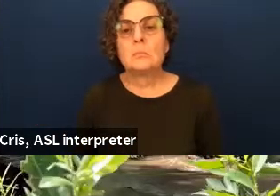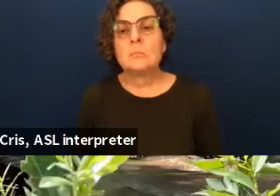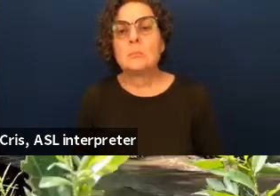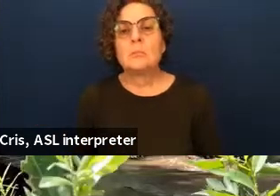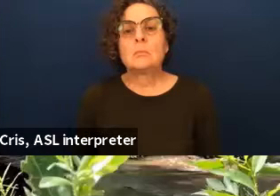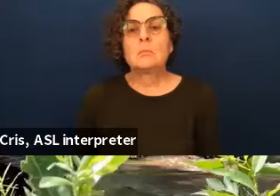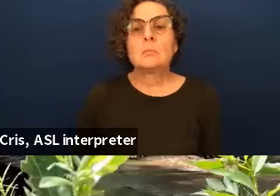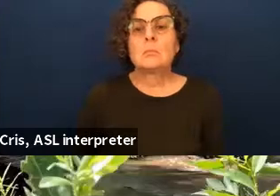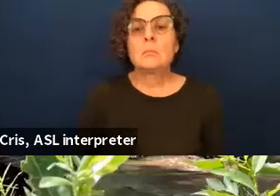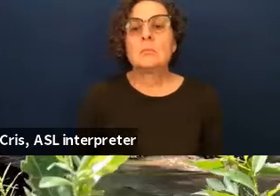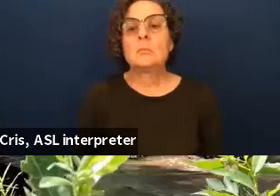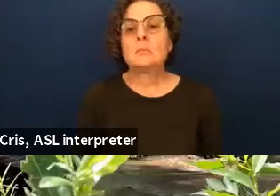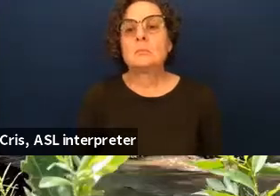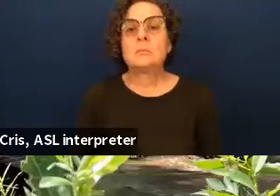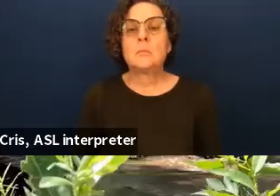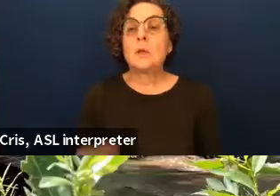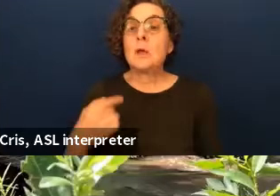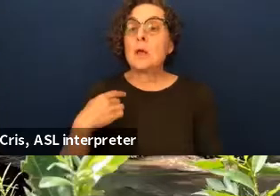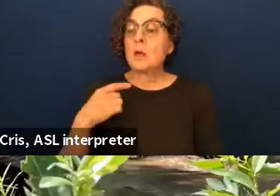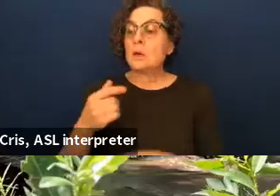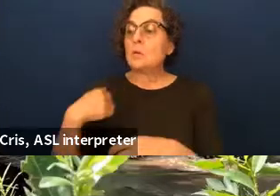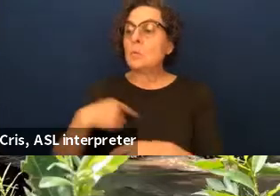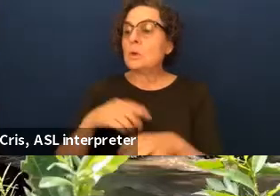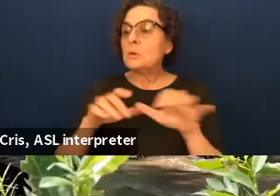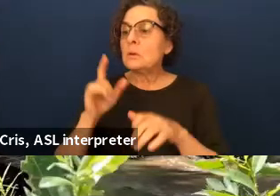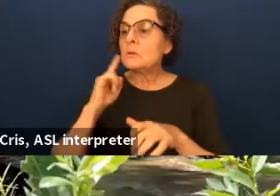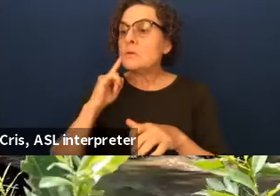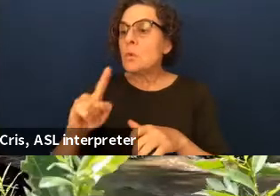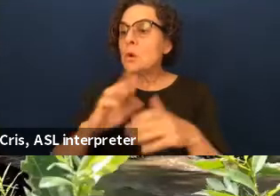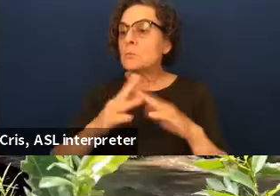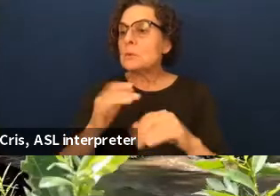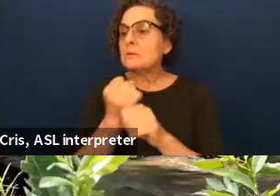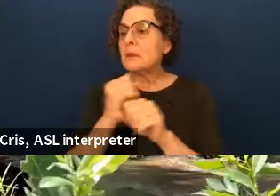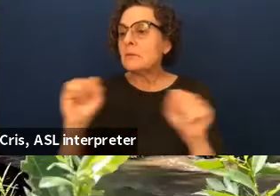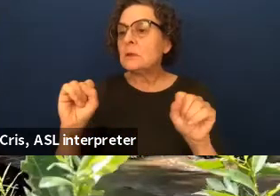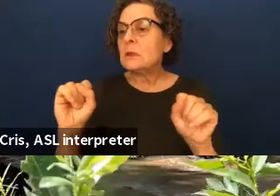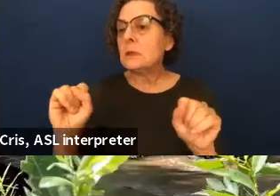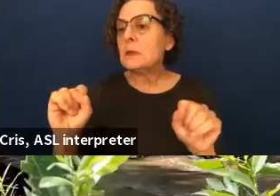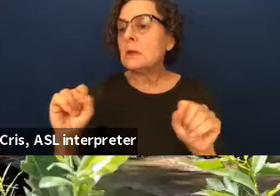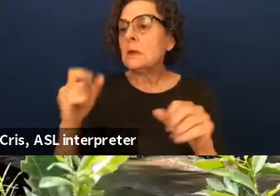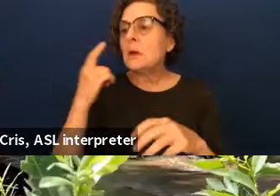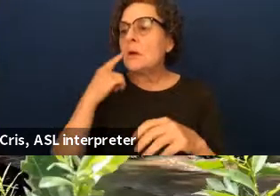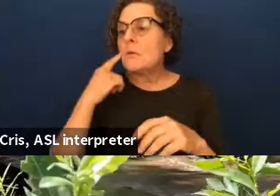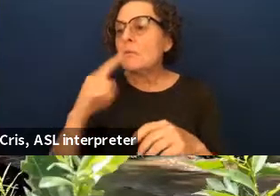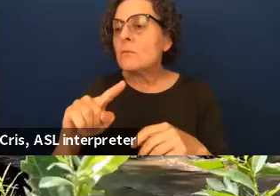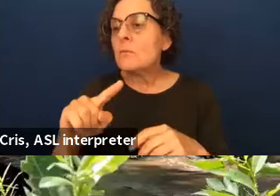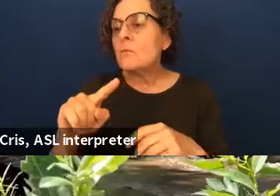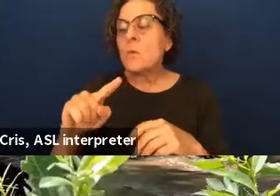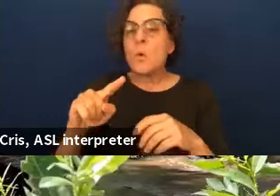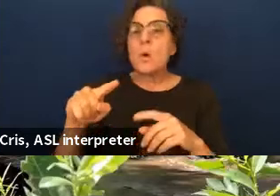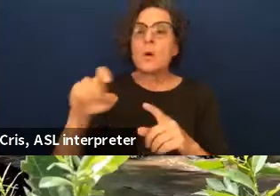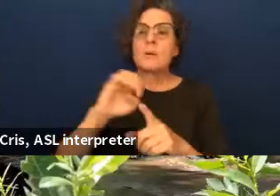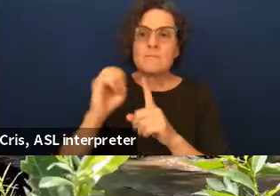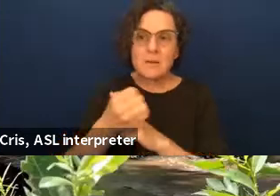So we do this, as I mentioned earlier, for community safety or environmental safety, to keep our environment